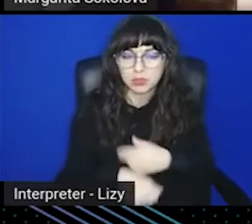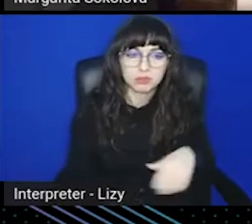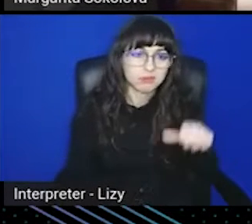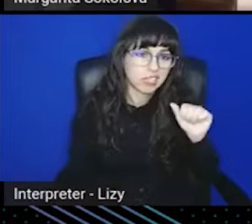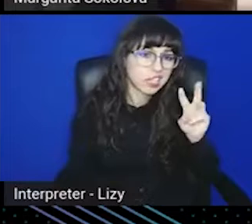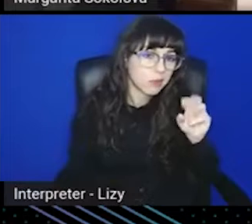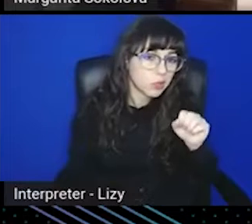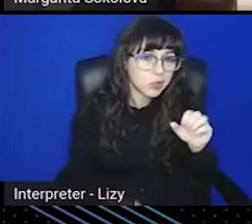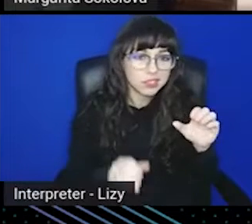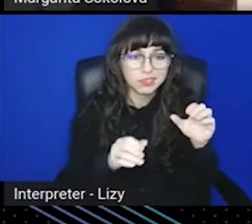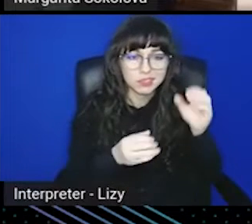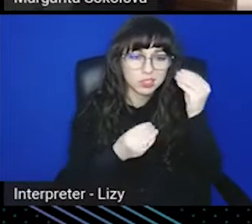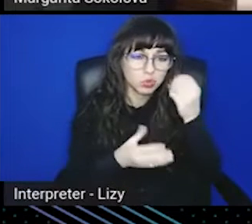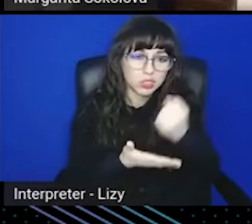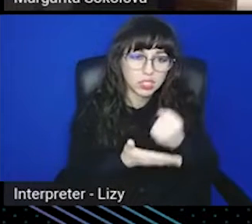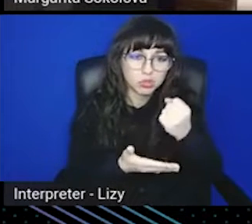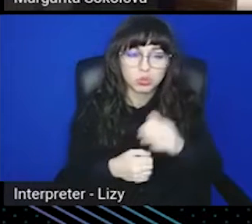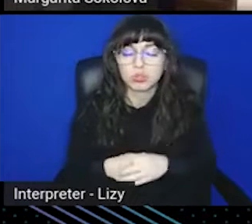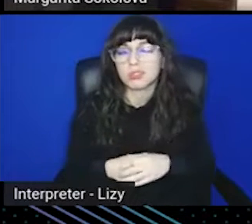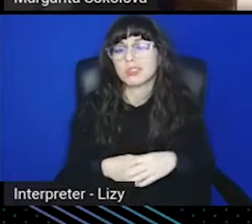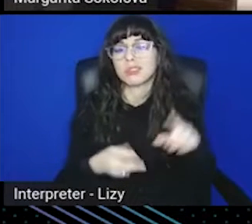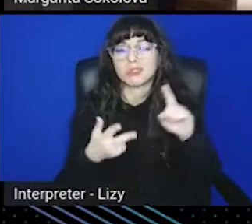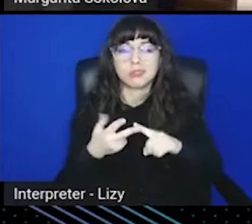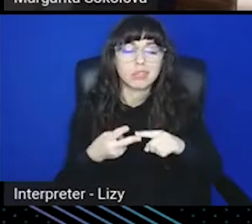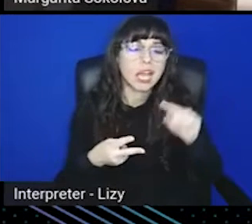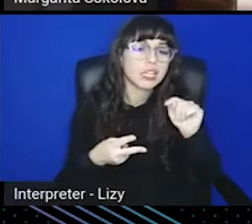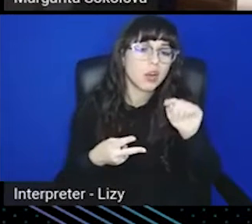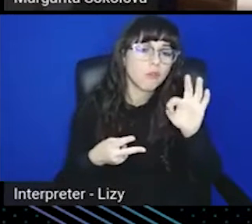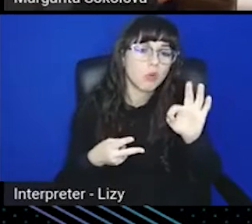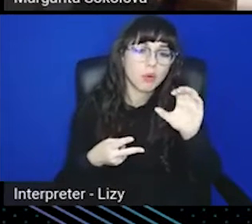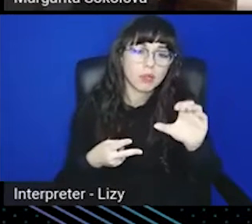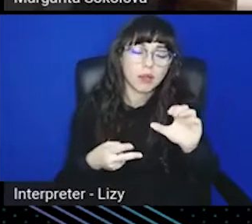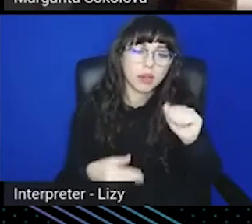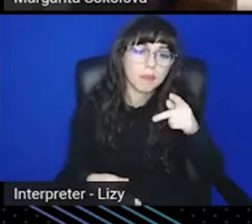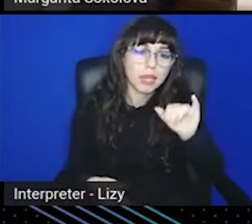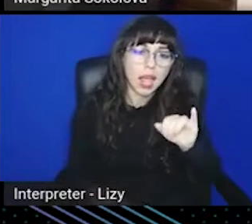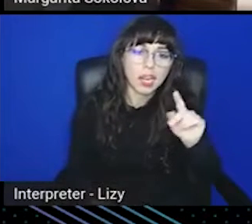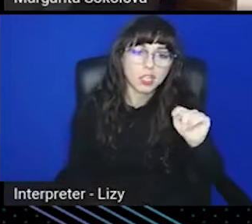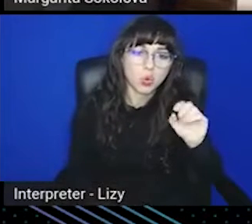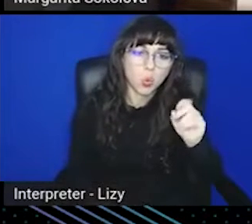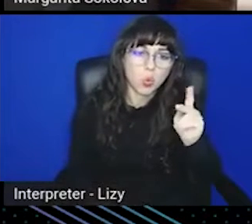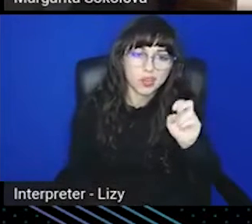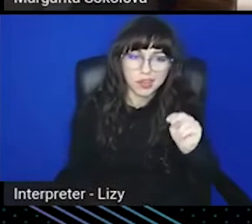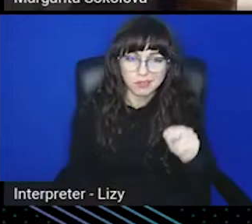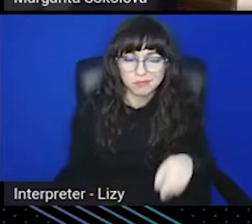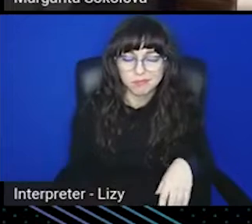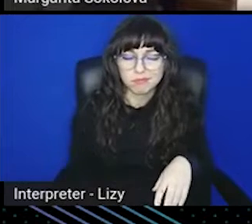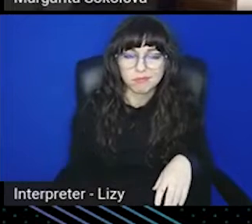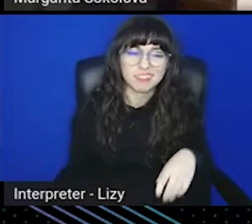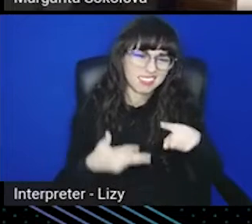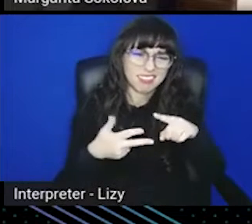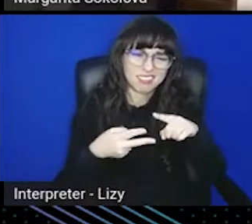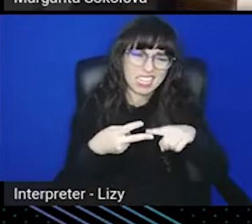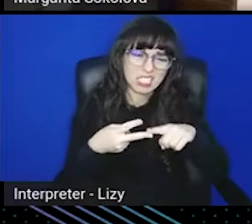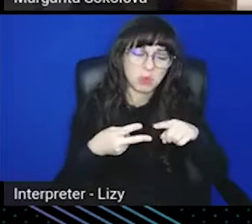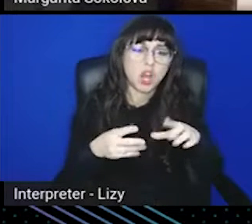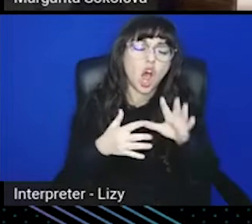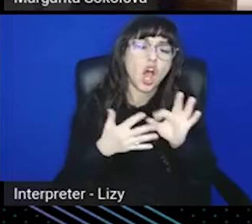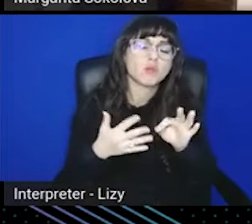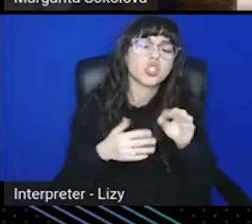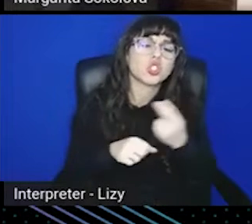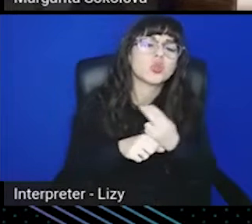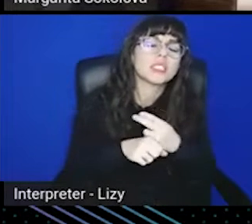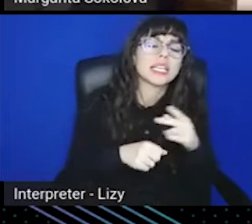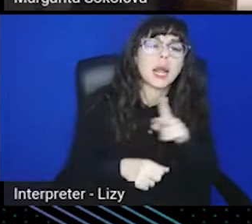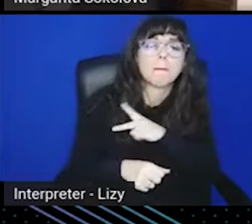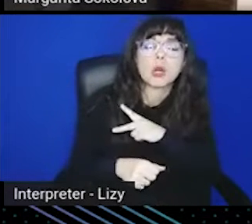set, my Terraform Cloud API token. So here you would have the option of using either a personal token or a